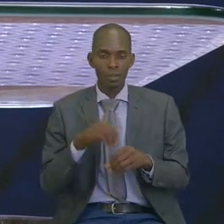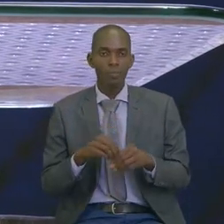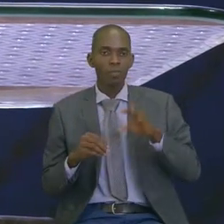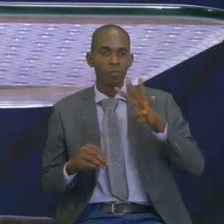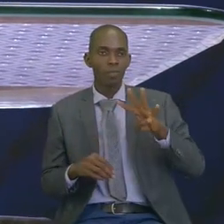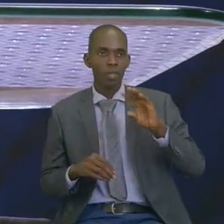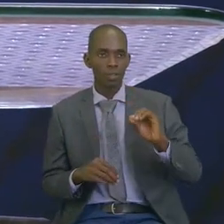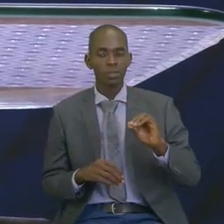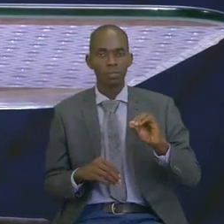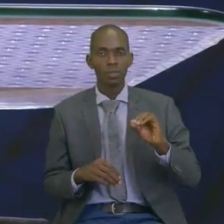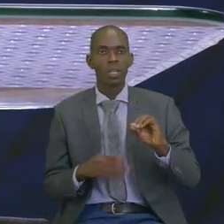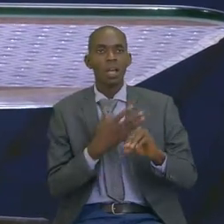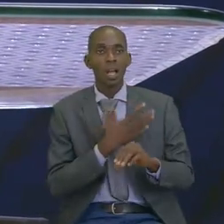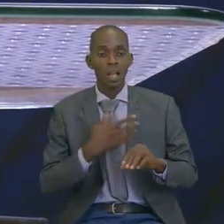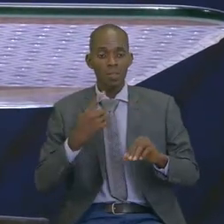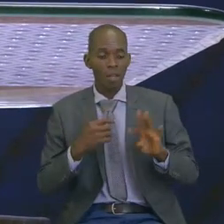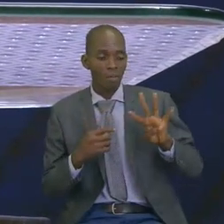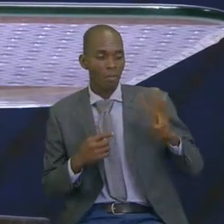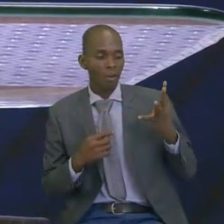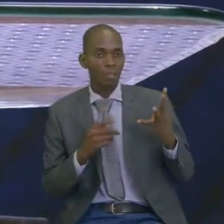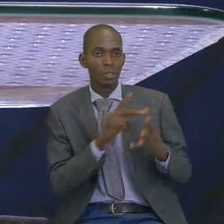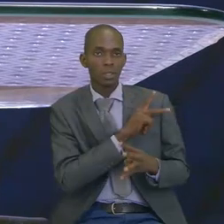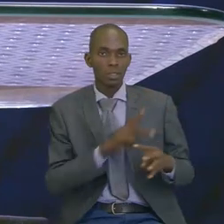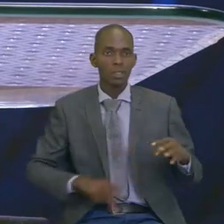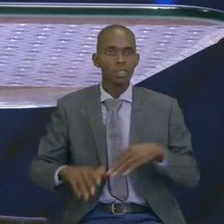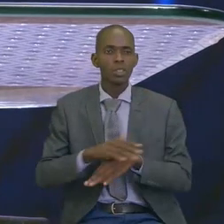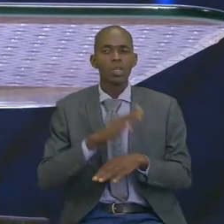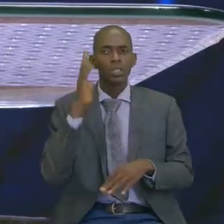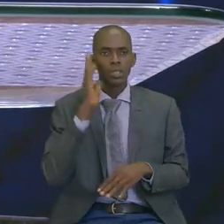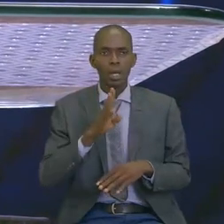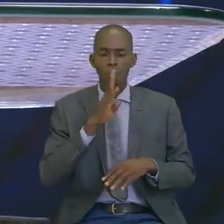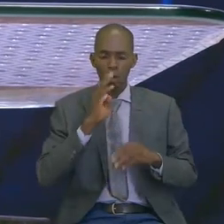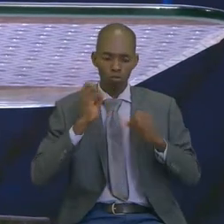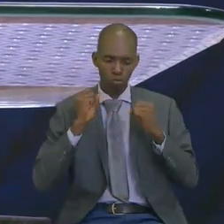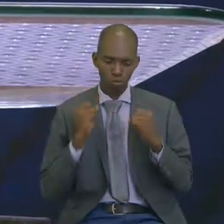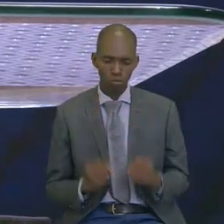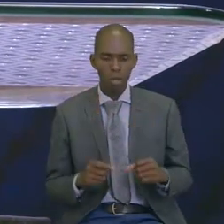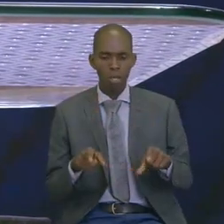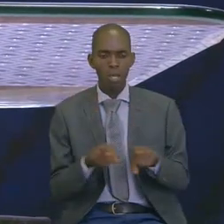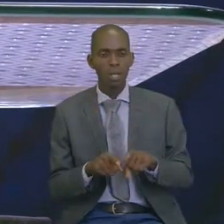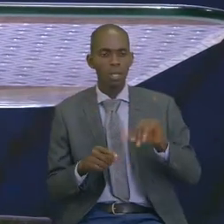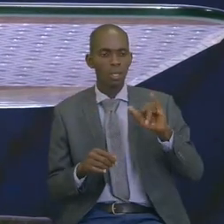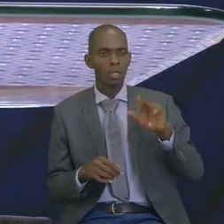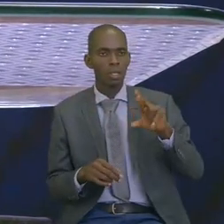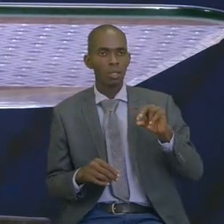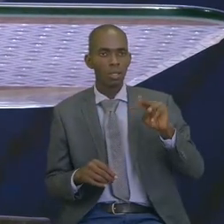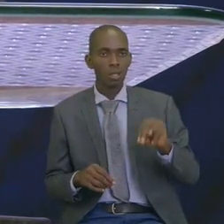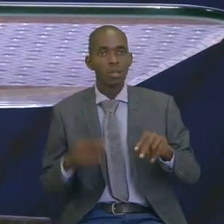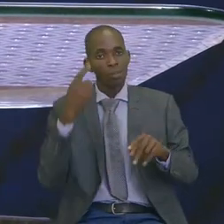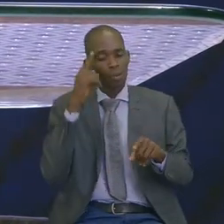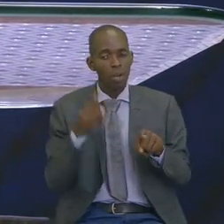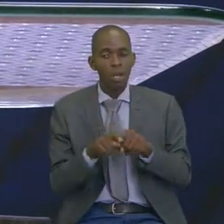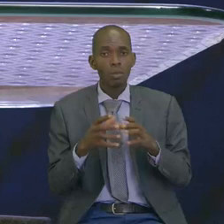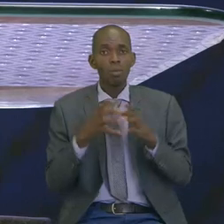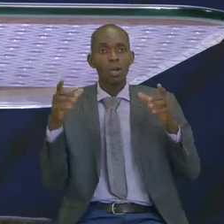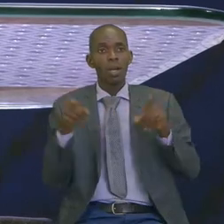in verse 40, and the fourth kingdom shall be strong as iron, for as much as